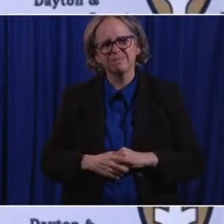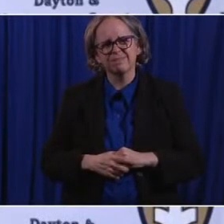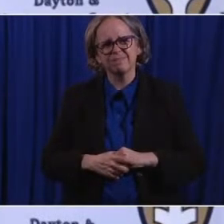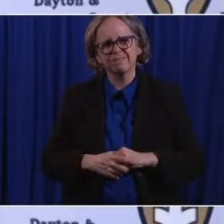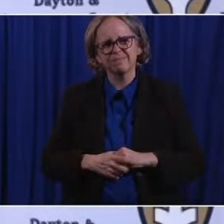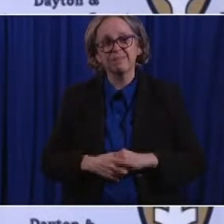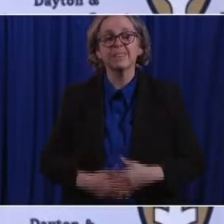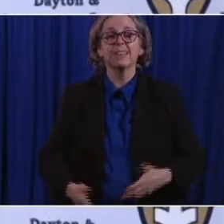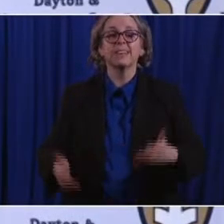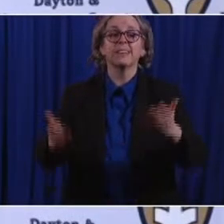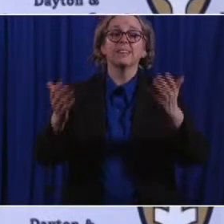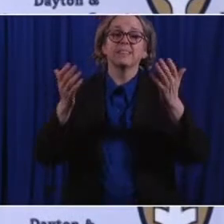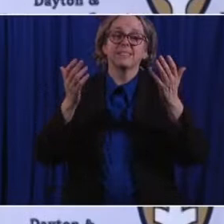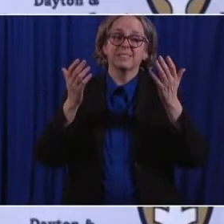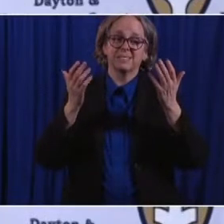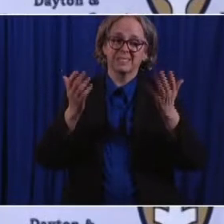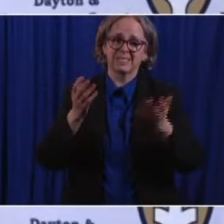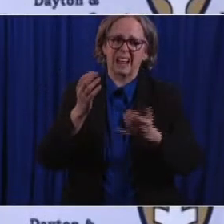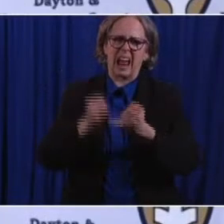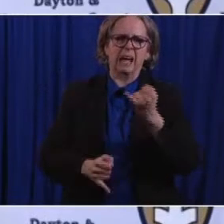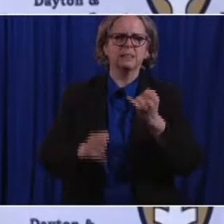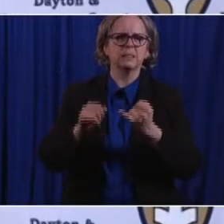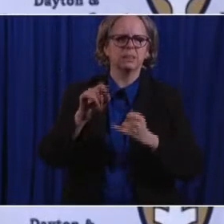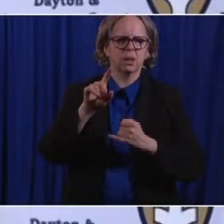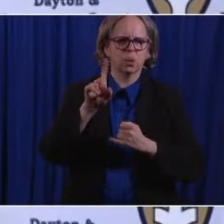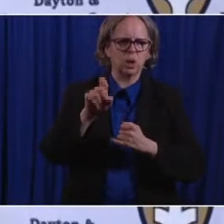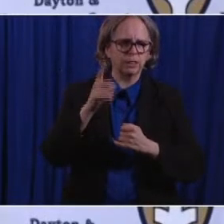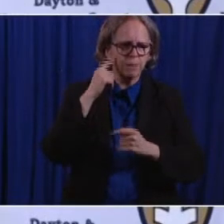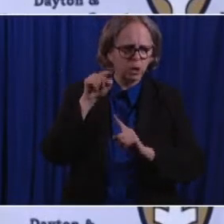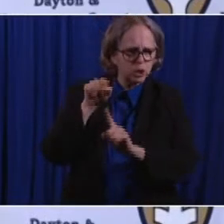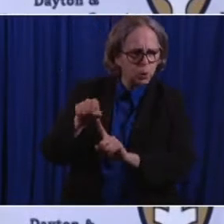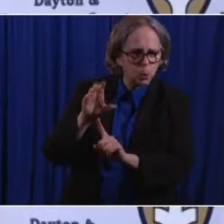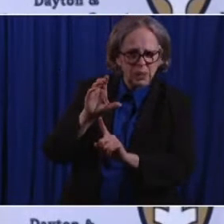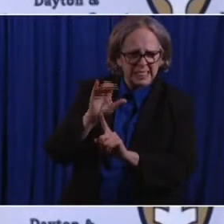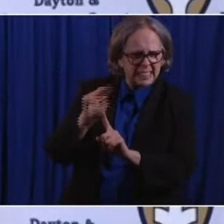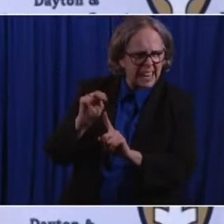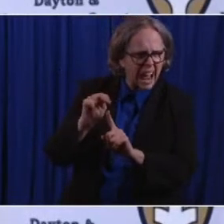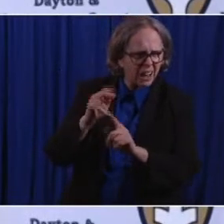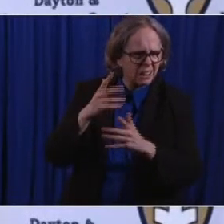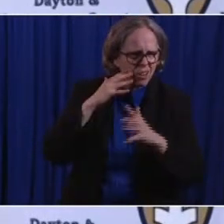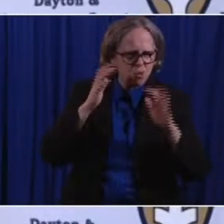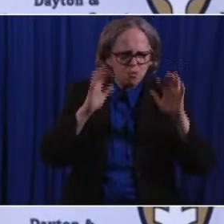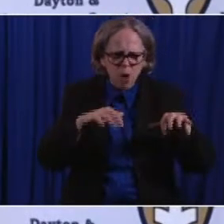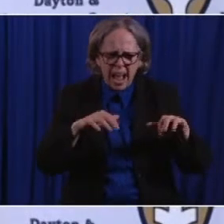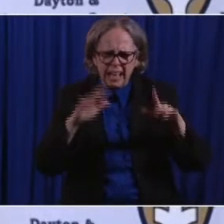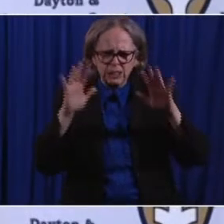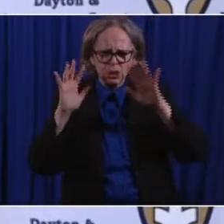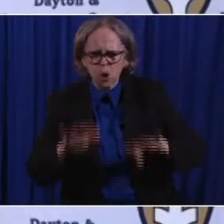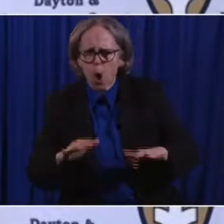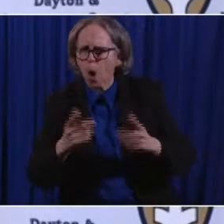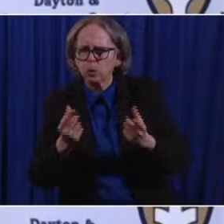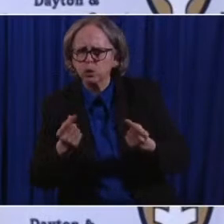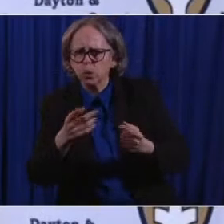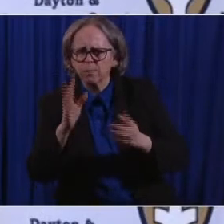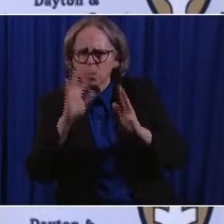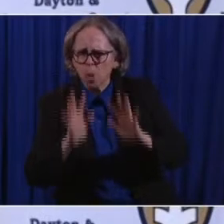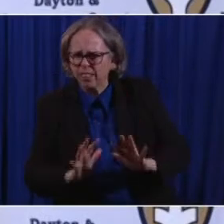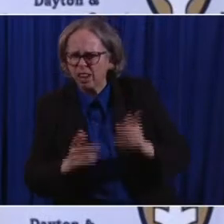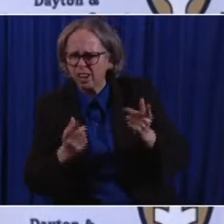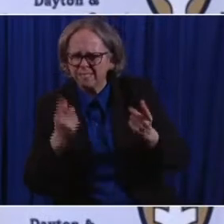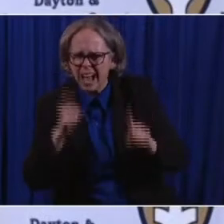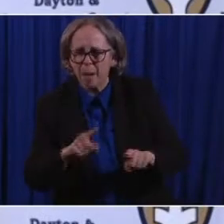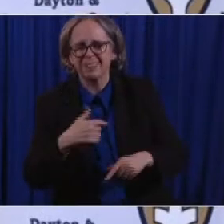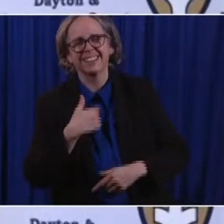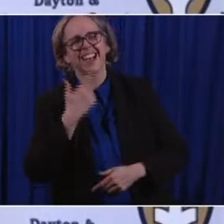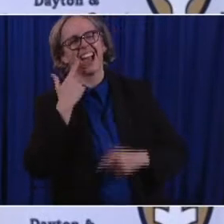one last question for you, John: Is it snowing in Cincinnati or raining? Or how are we doing down there? It